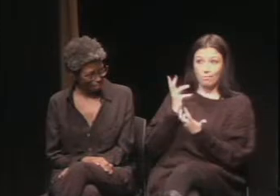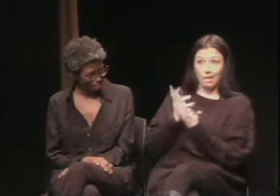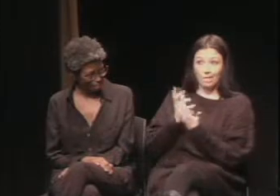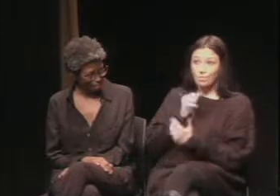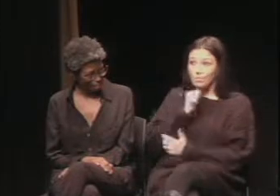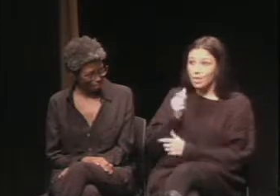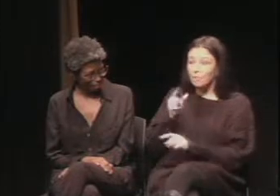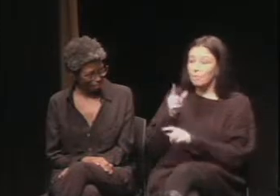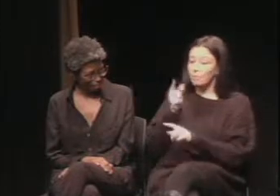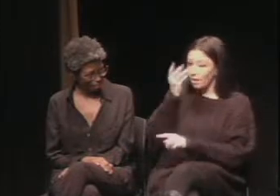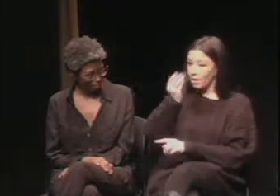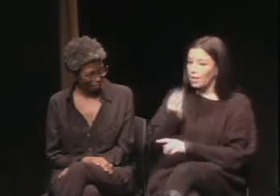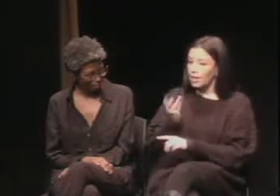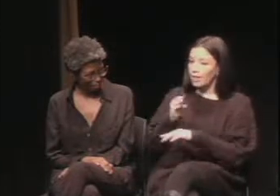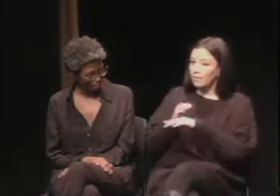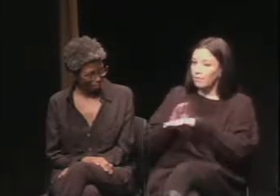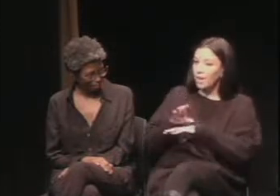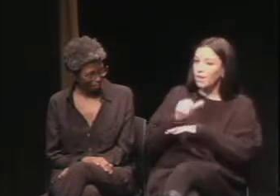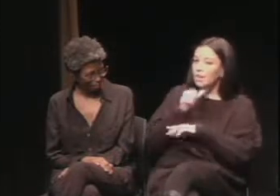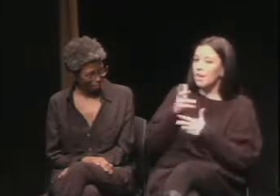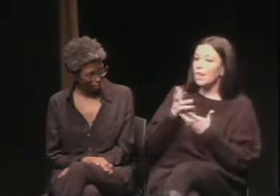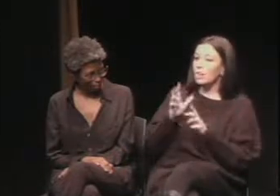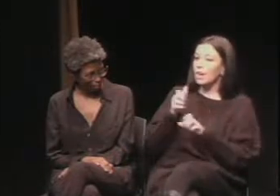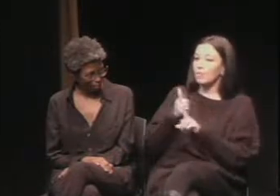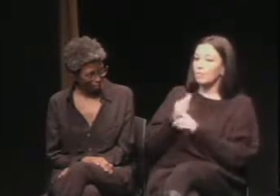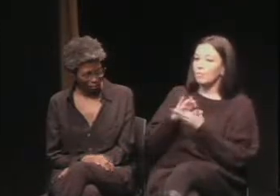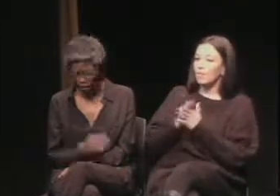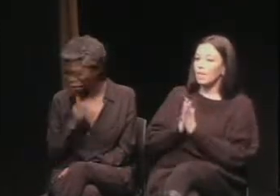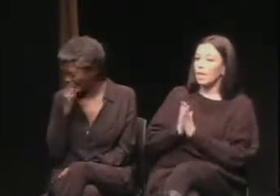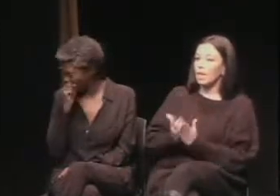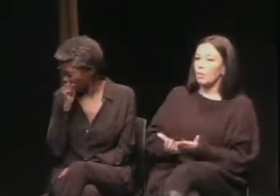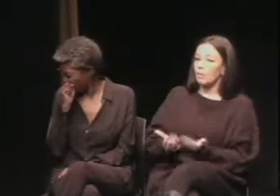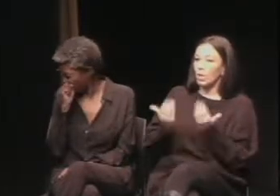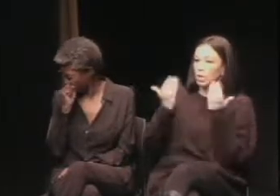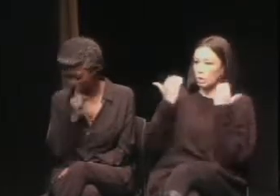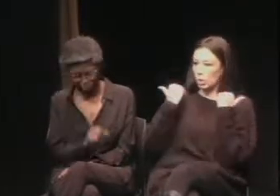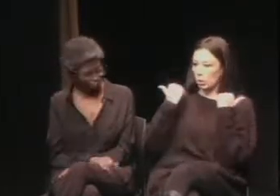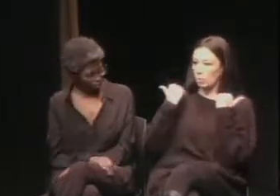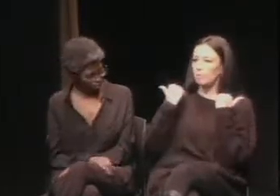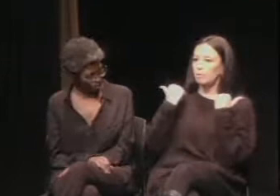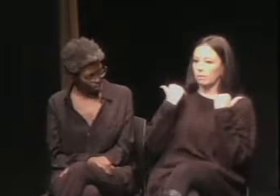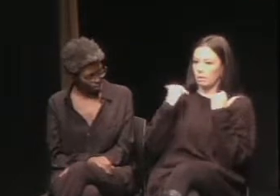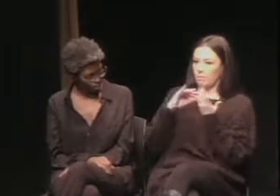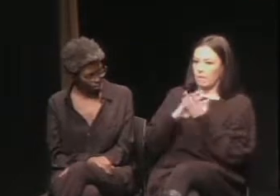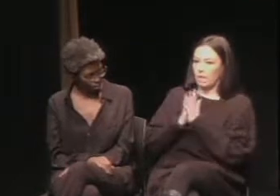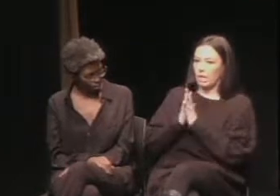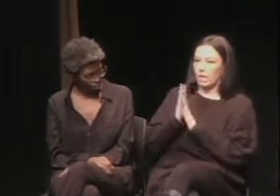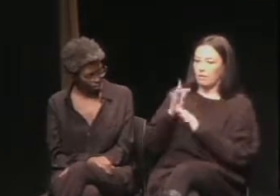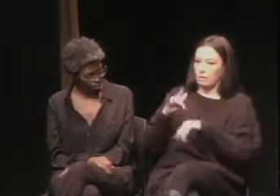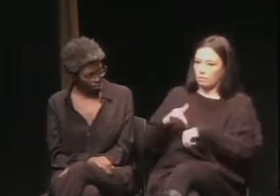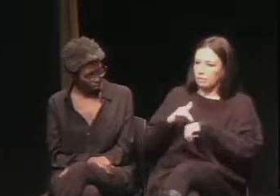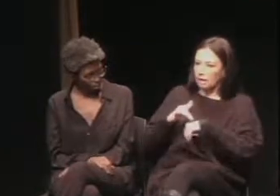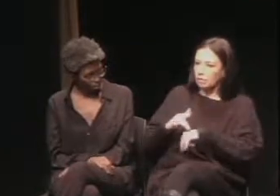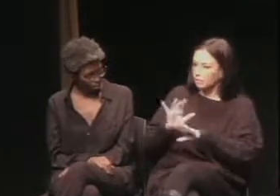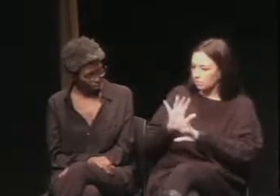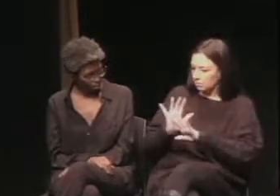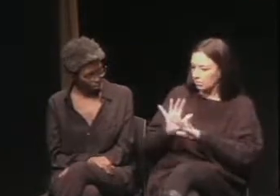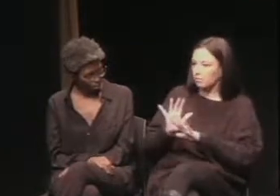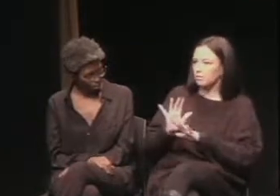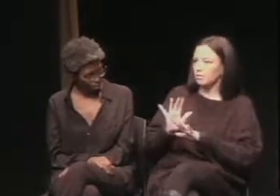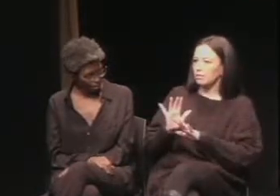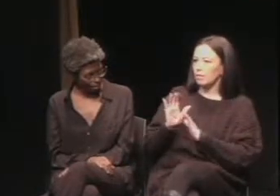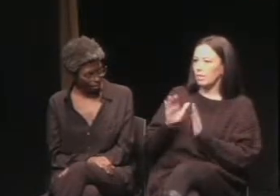would advise to not let yourself be consumed by it. And so I would write, the book is